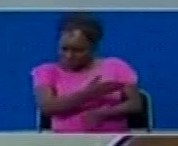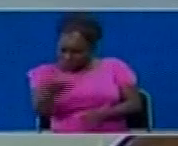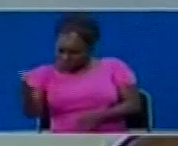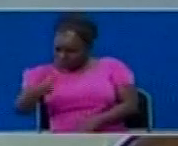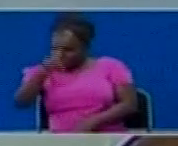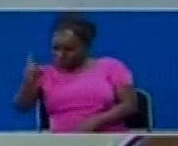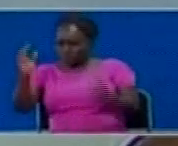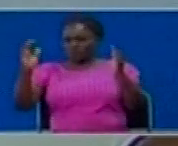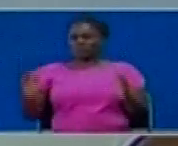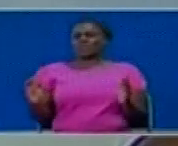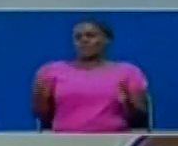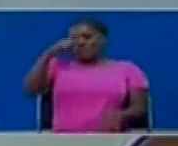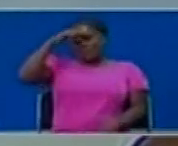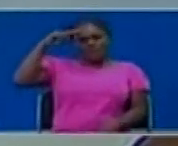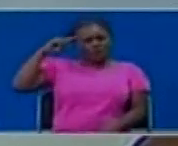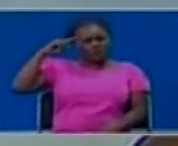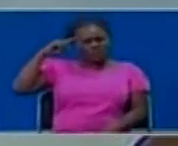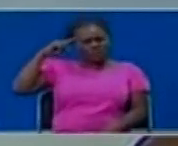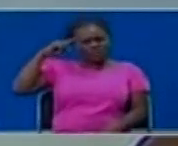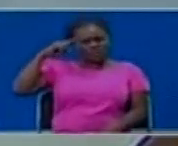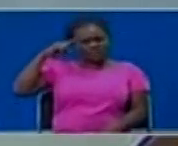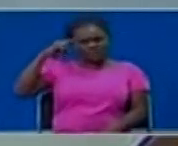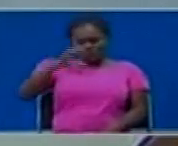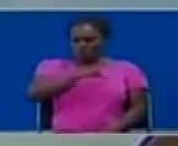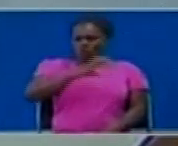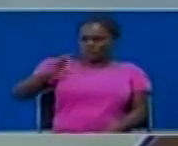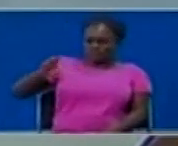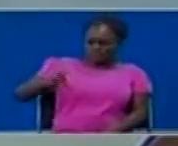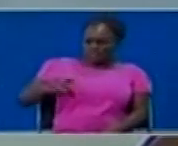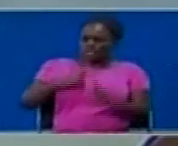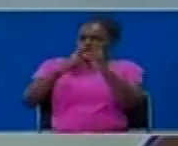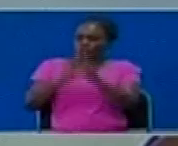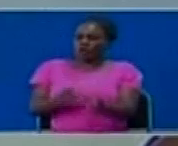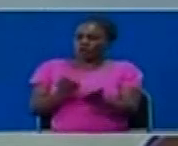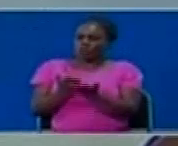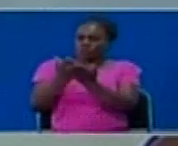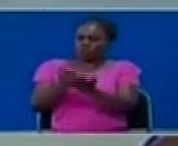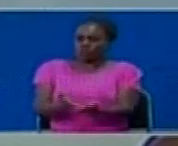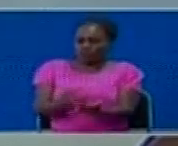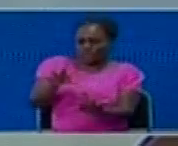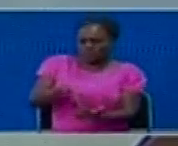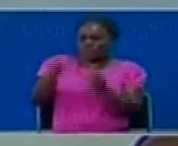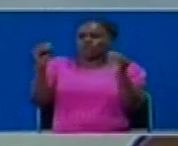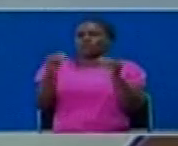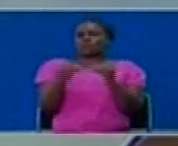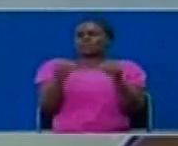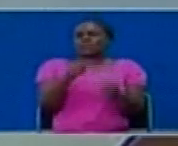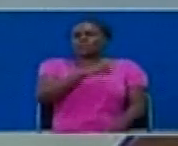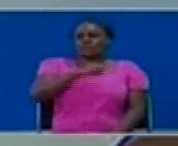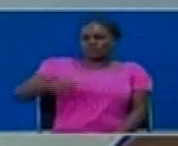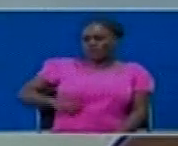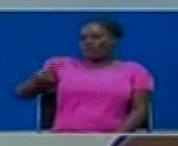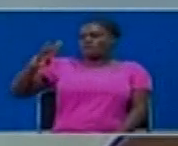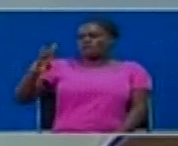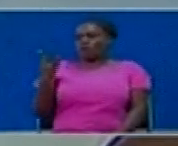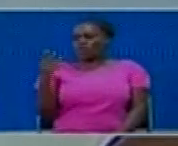question tonight, because that standing committee is set to give its report at another special sitting in the Senate on the 4th